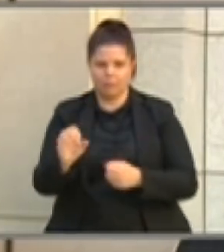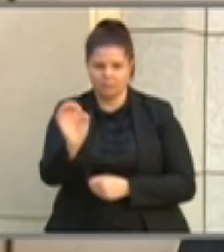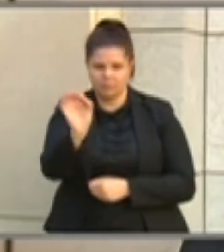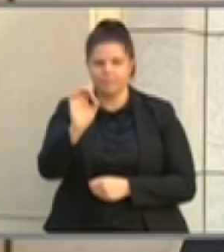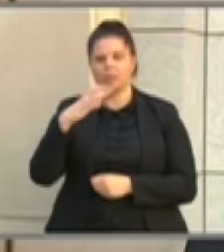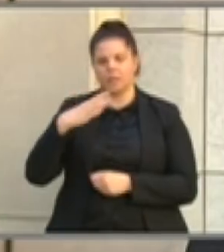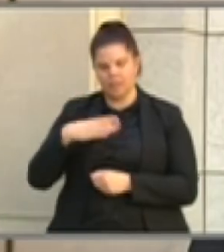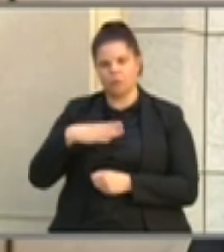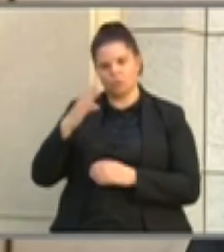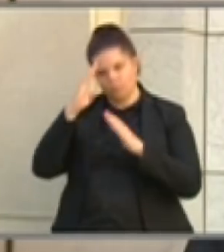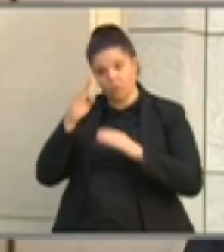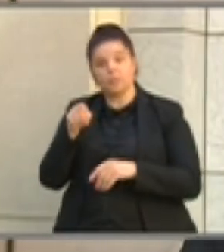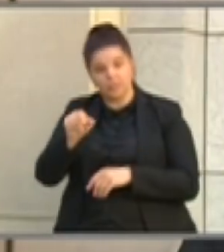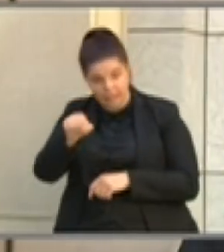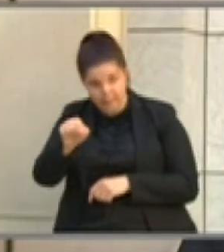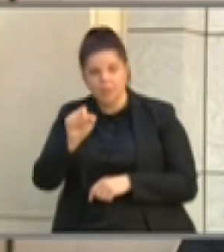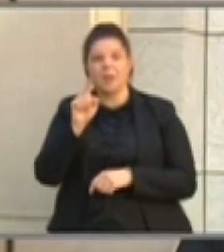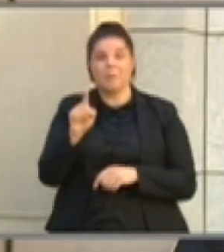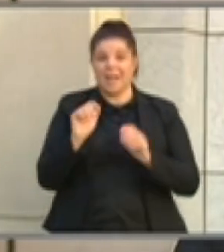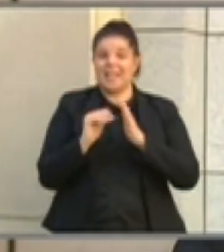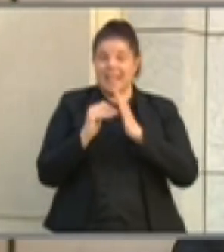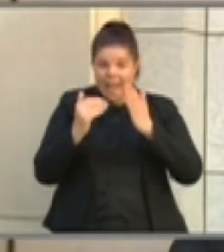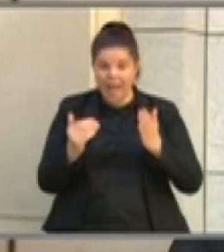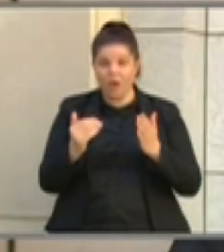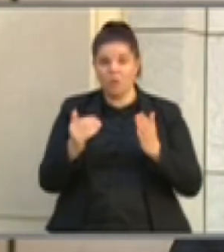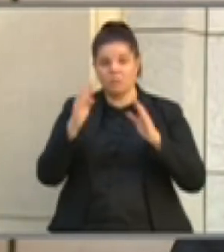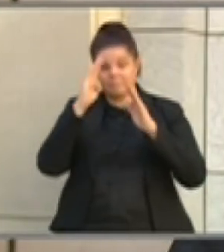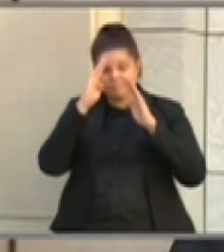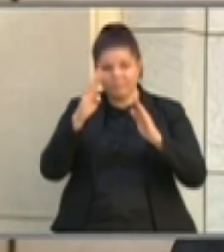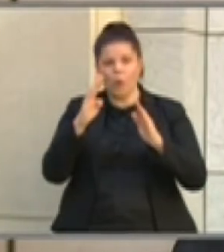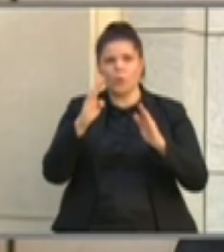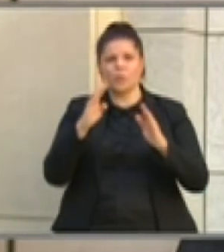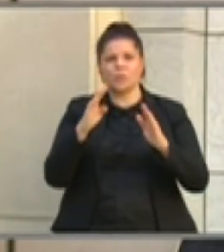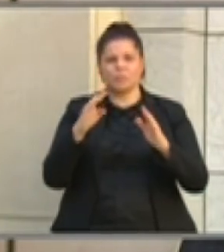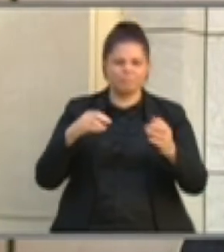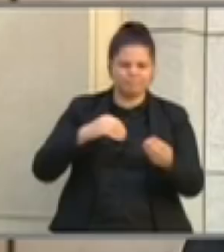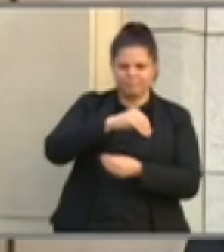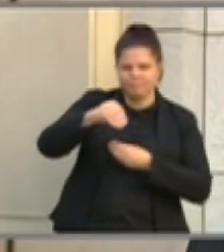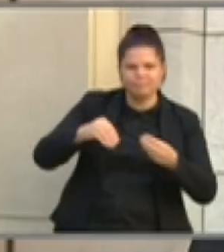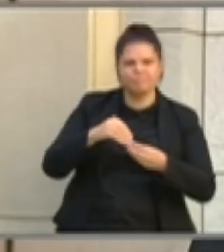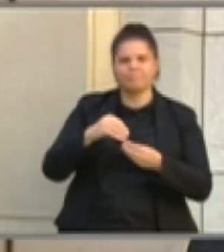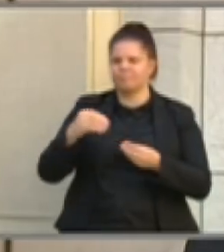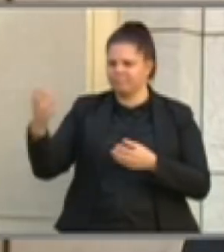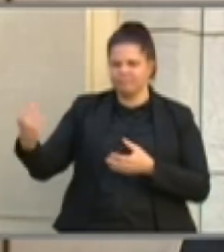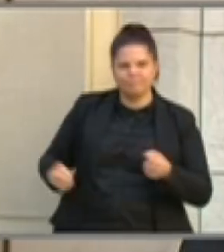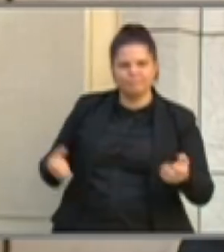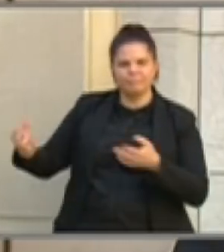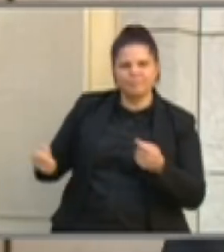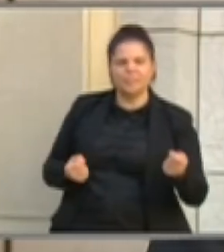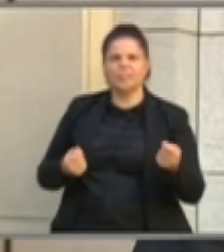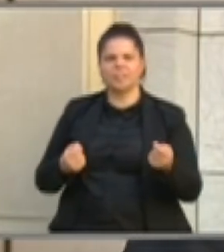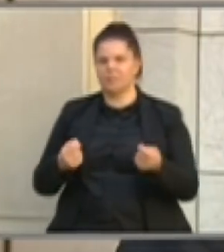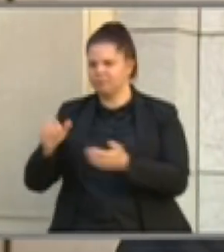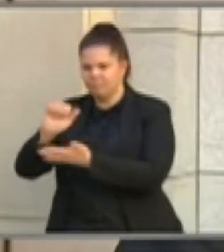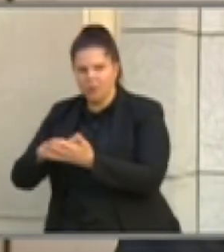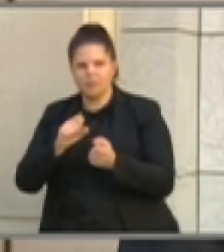Right now, my supply chain and trade issues are very focused on ensuring the delivery and clear supply